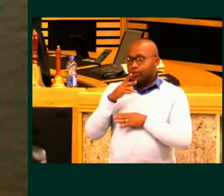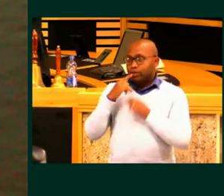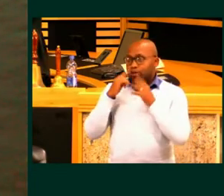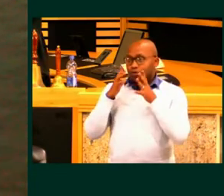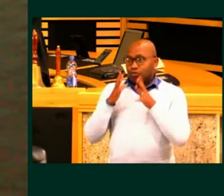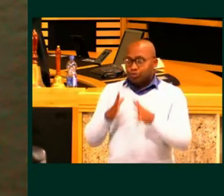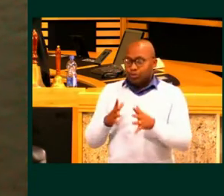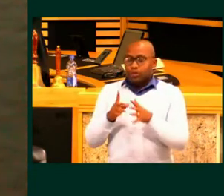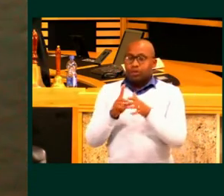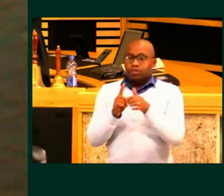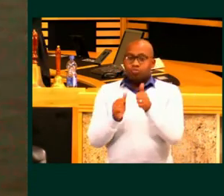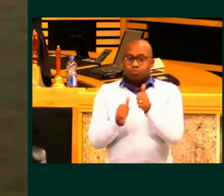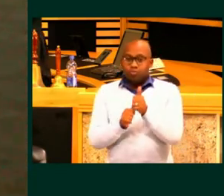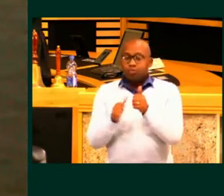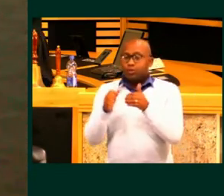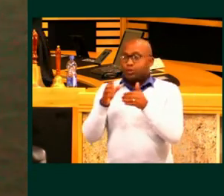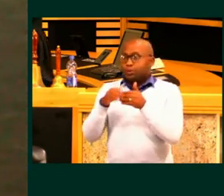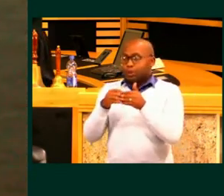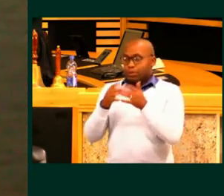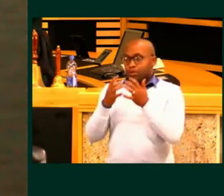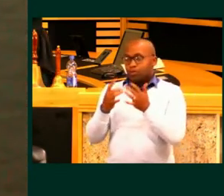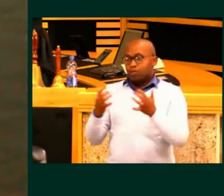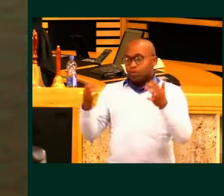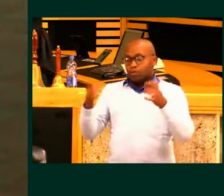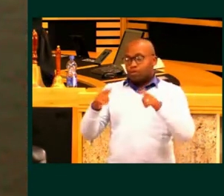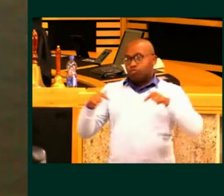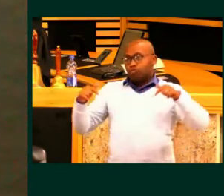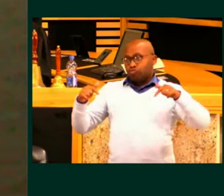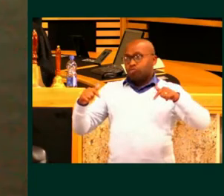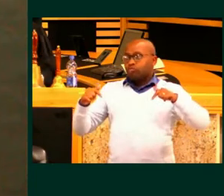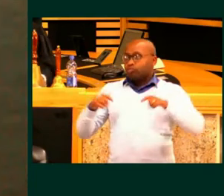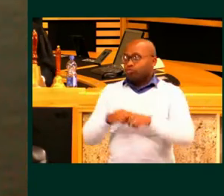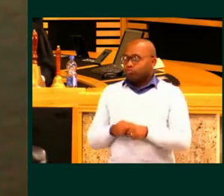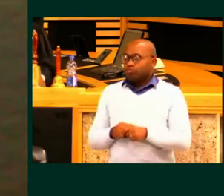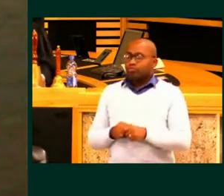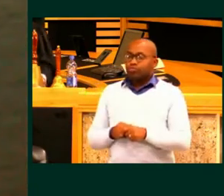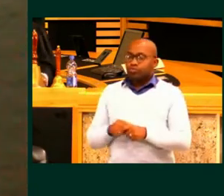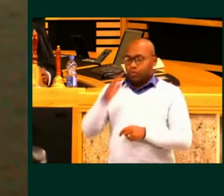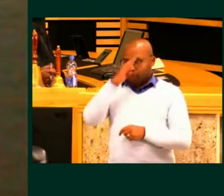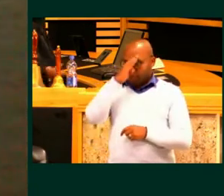Premier and members of the executive Council all members of theal